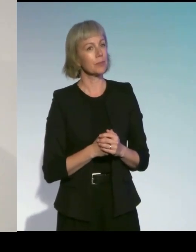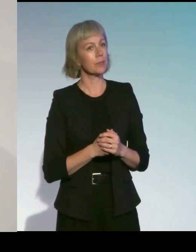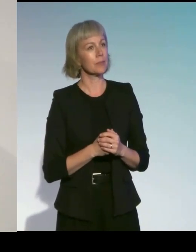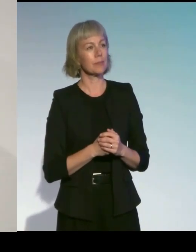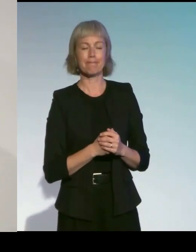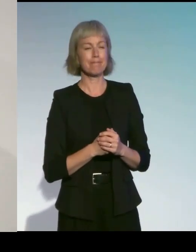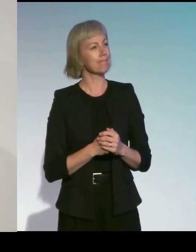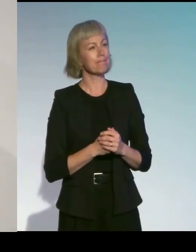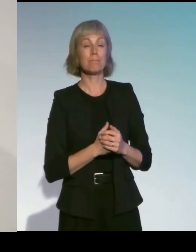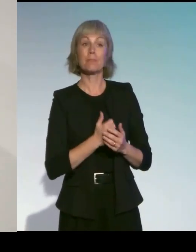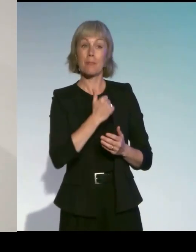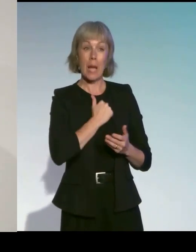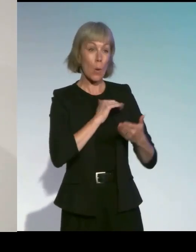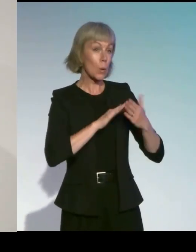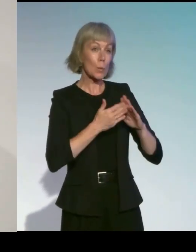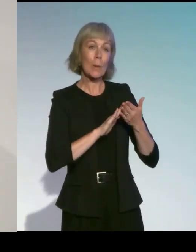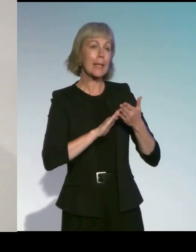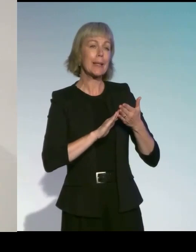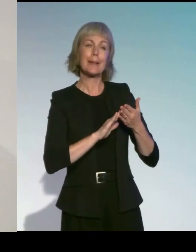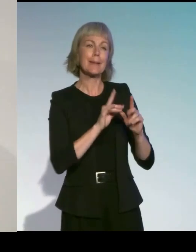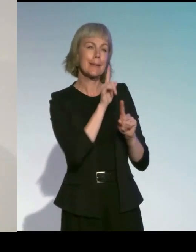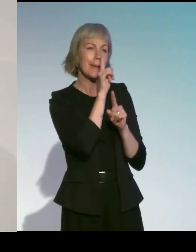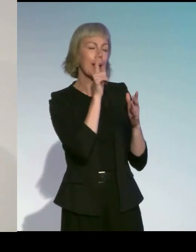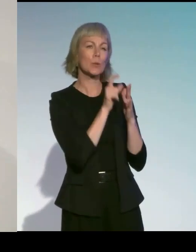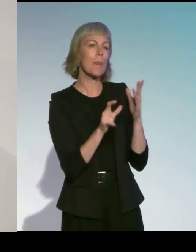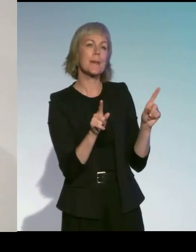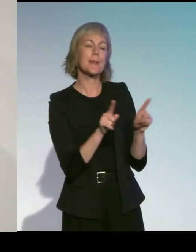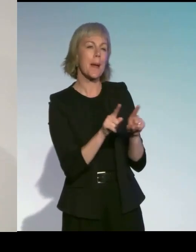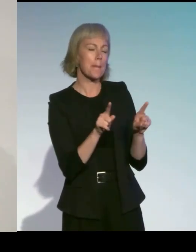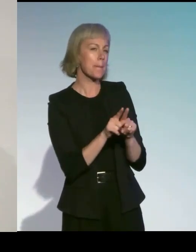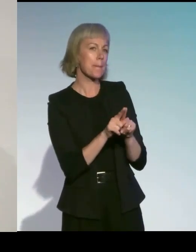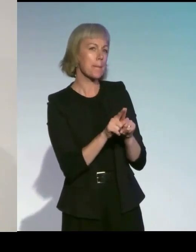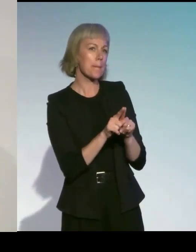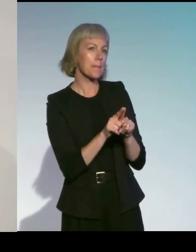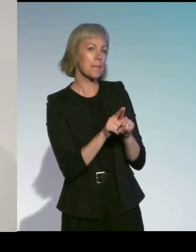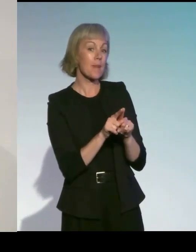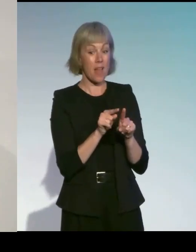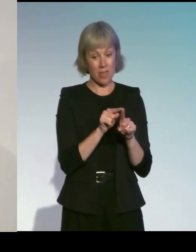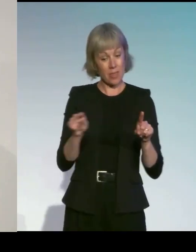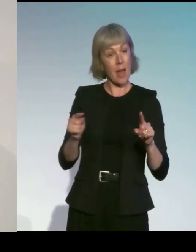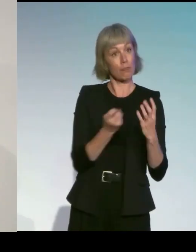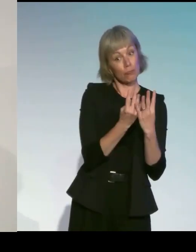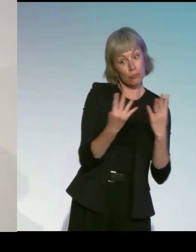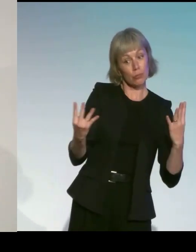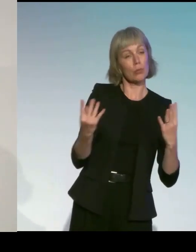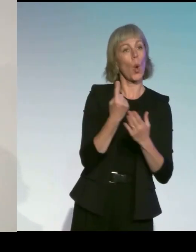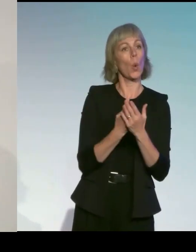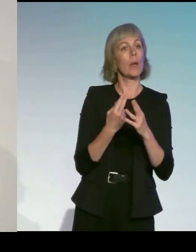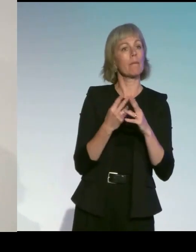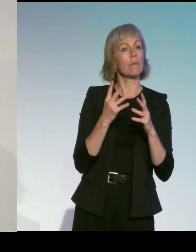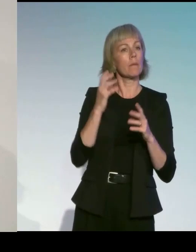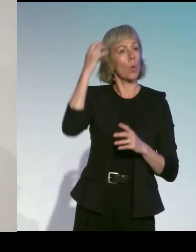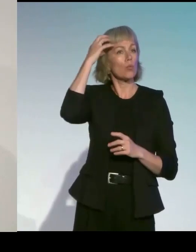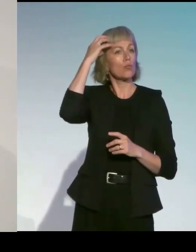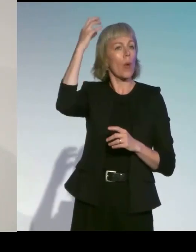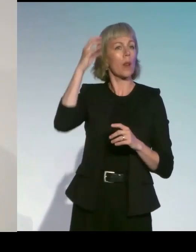we cannot do that because Fahaiula nowadays is only performed for royal occasions,